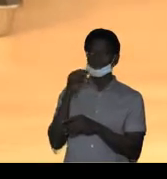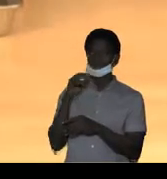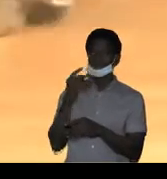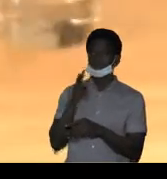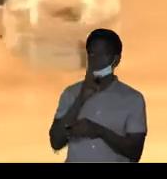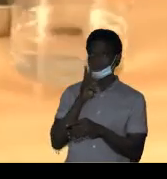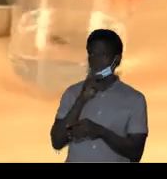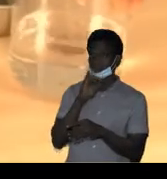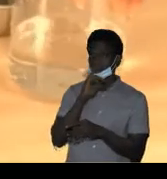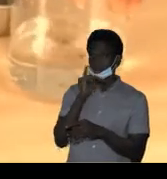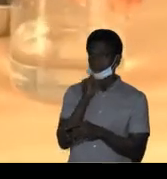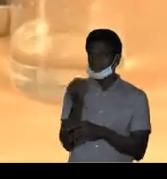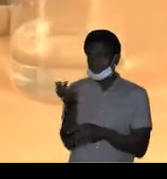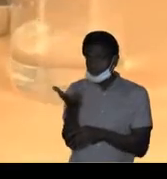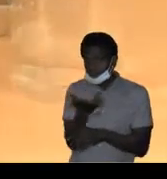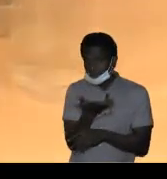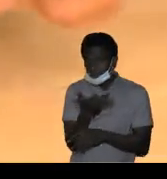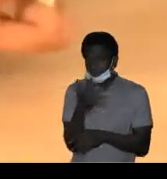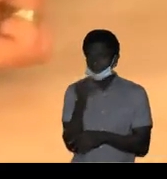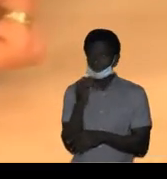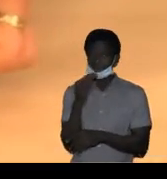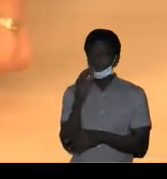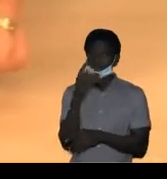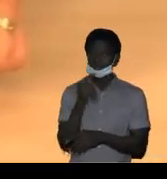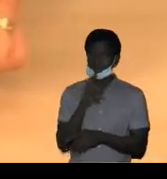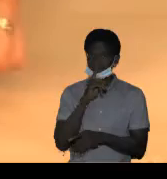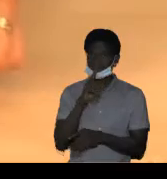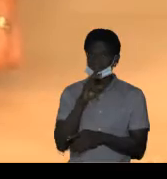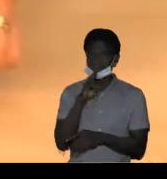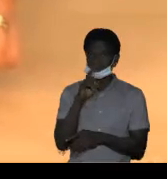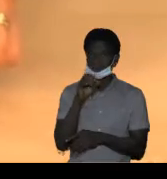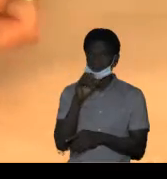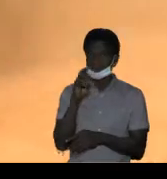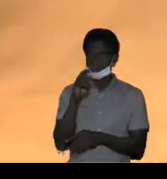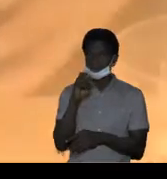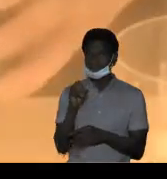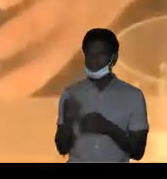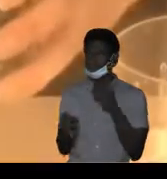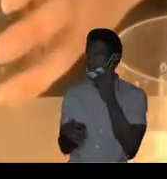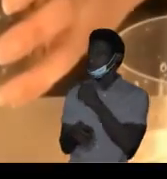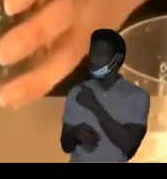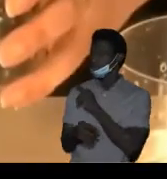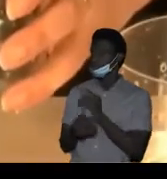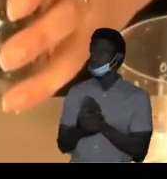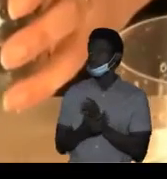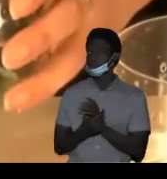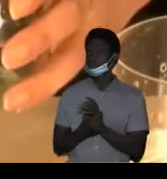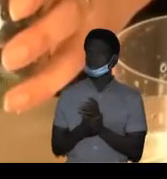The volume of the water left in the cylinder is a third of the original volume.